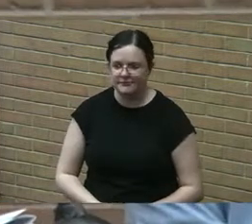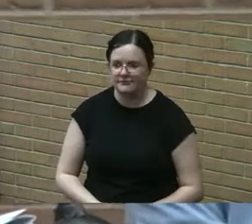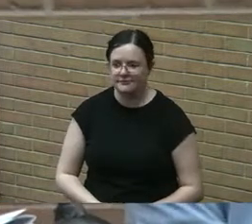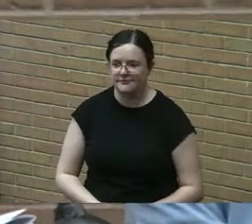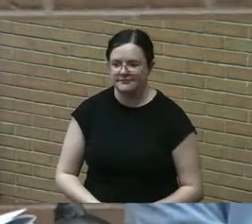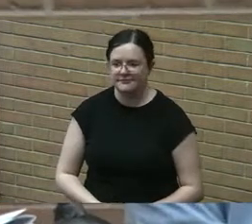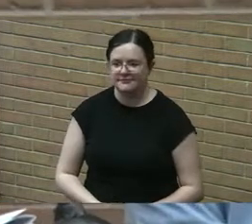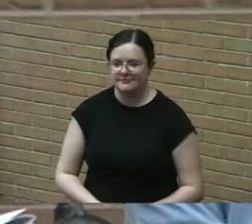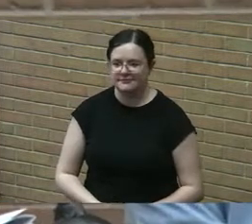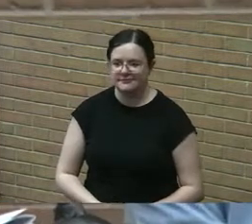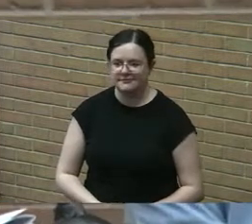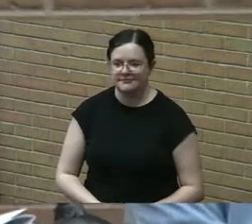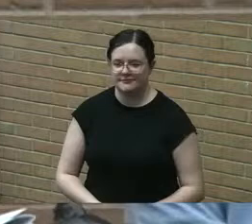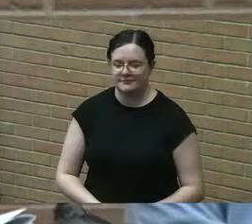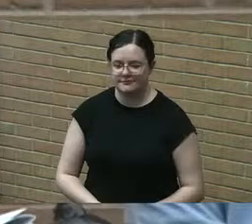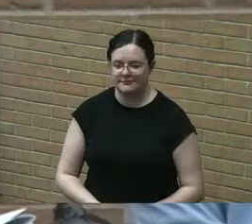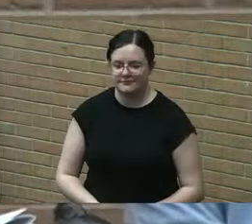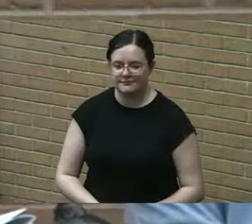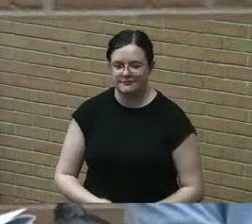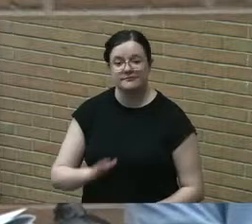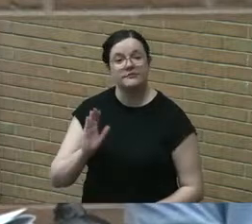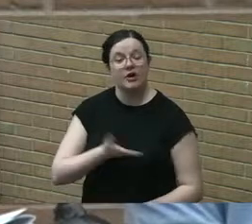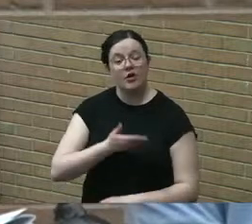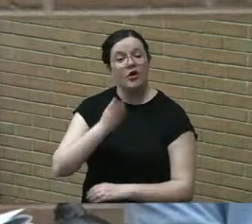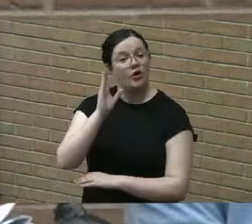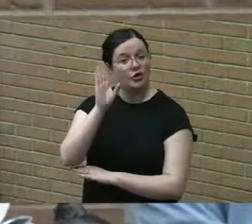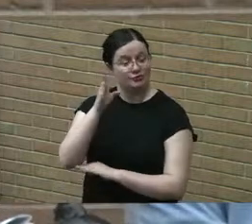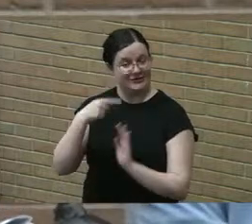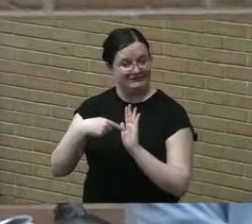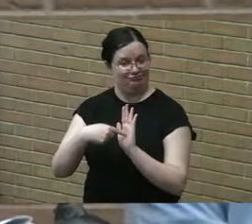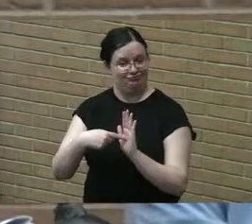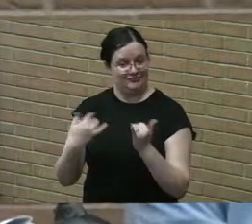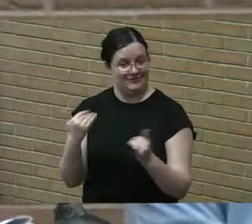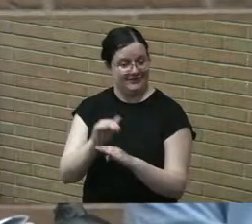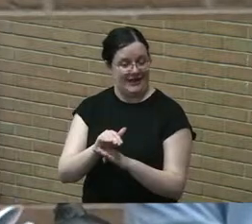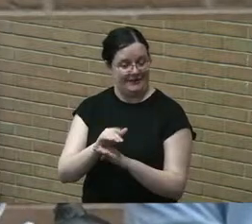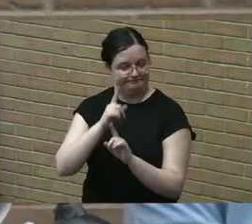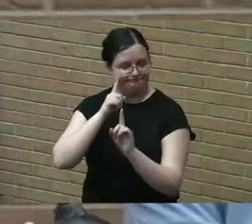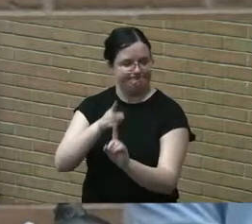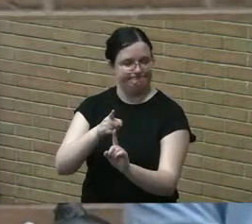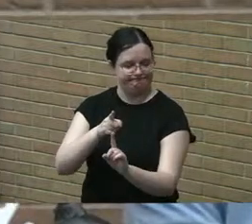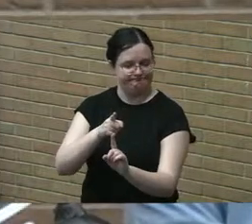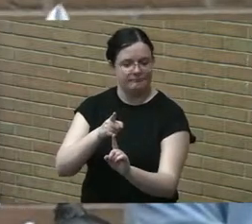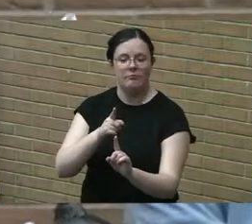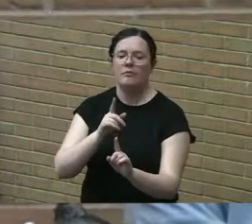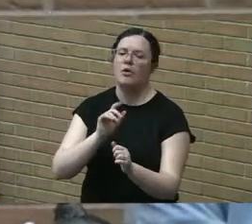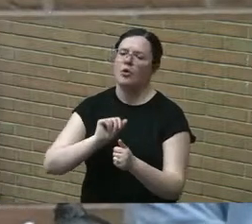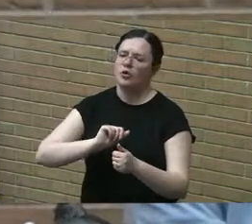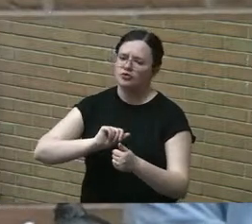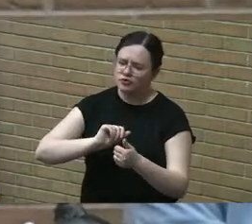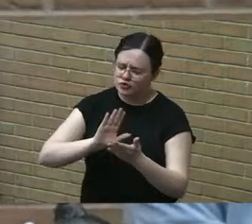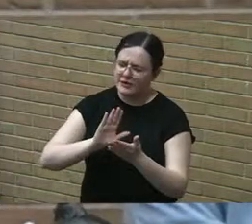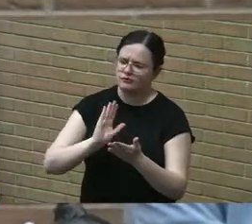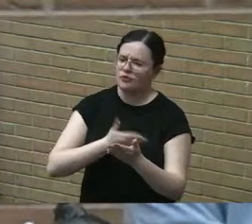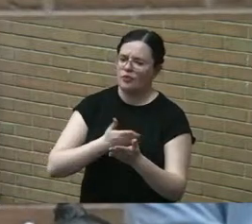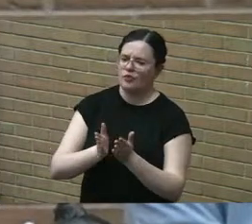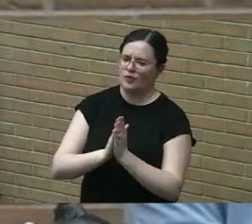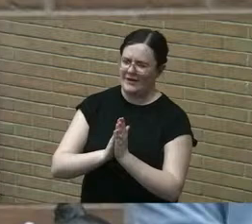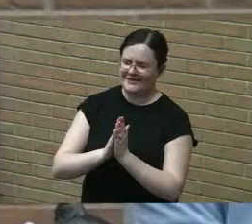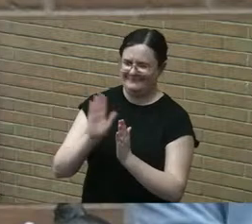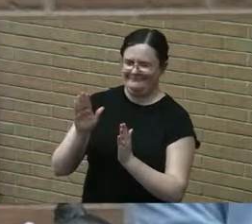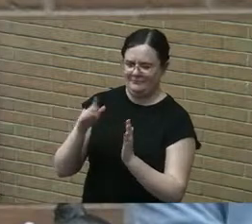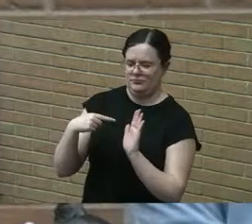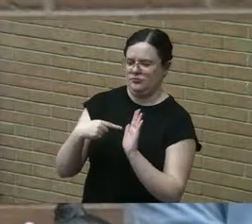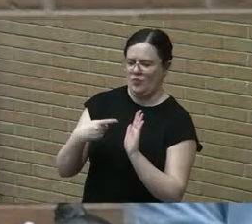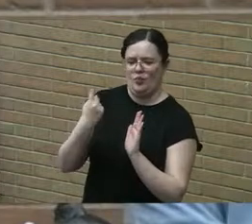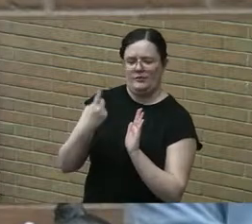So our presentation tonight is going to address our request to modify a